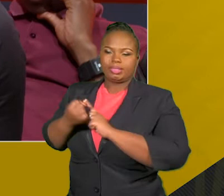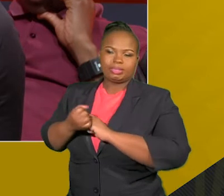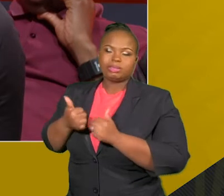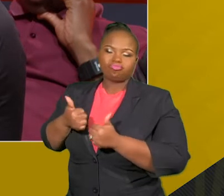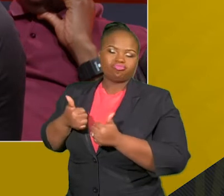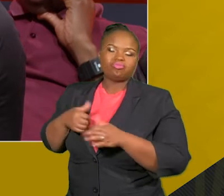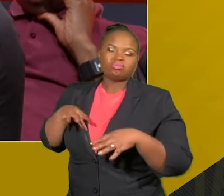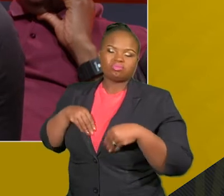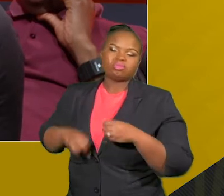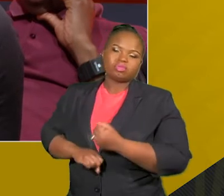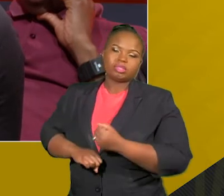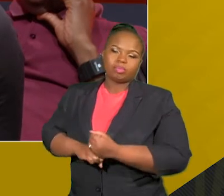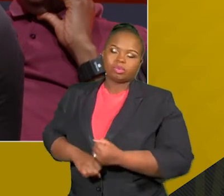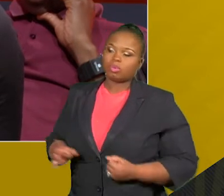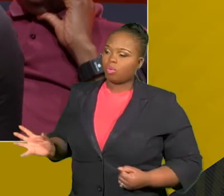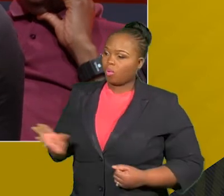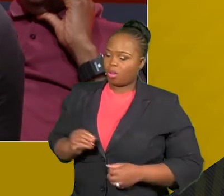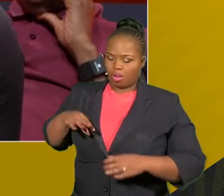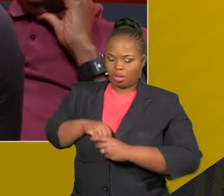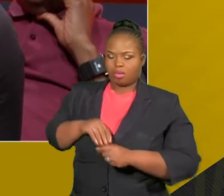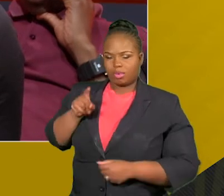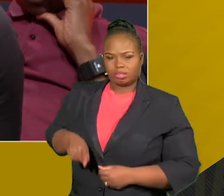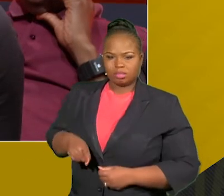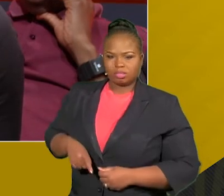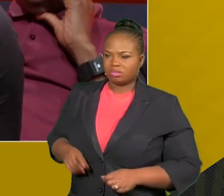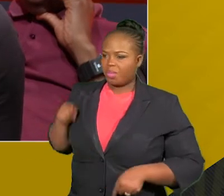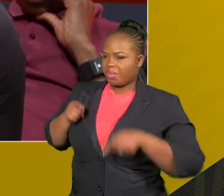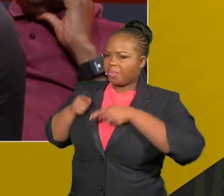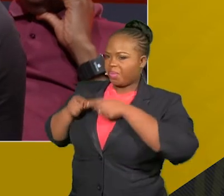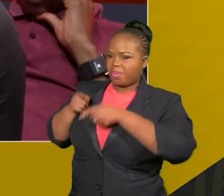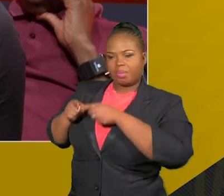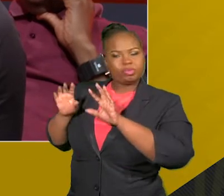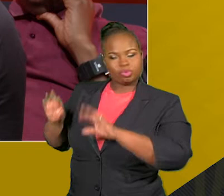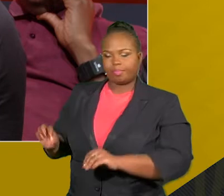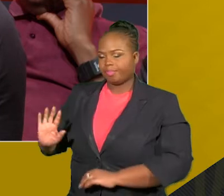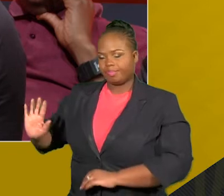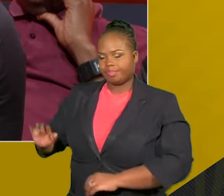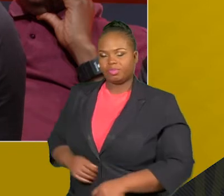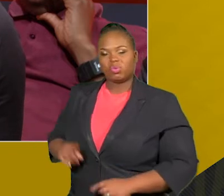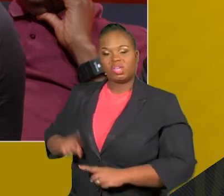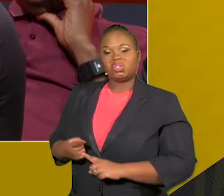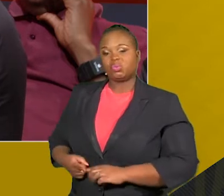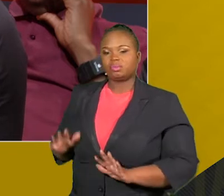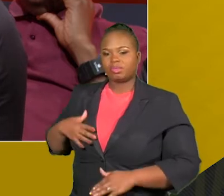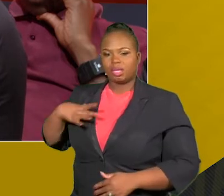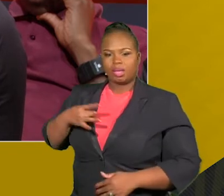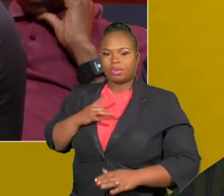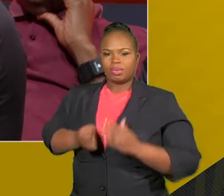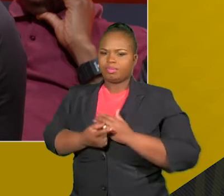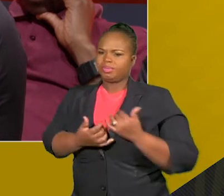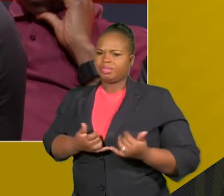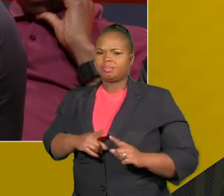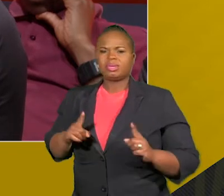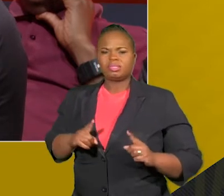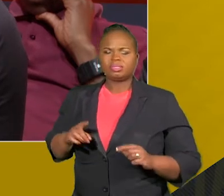society, again, all of us, we need to play a role. We must stop pointing fingers. We must stop with excuses. I like what happened here today, but